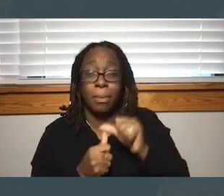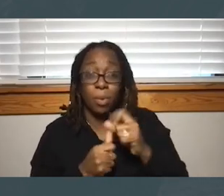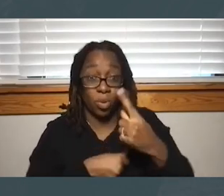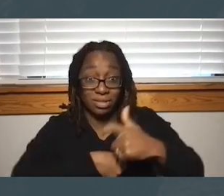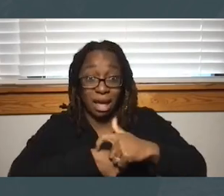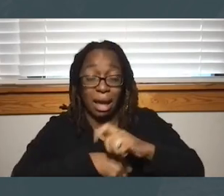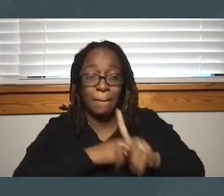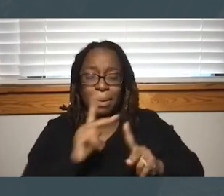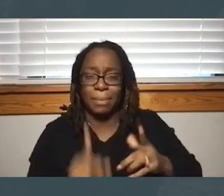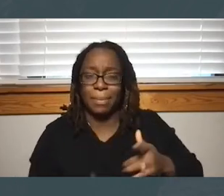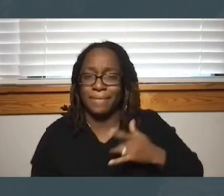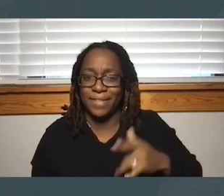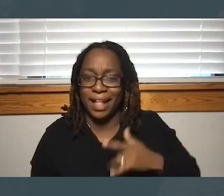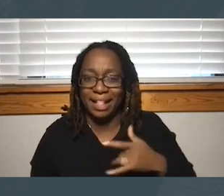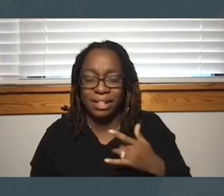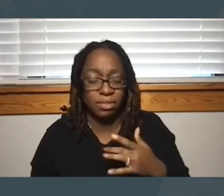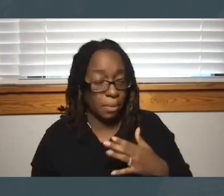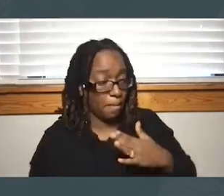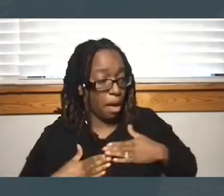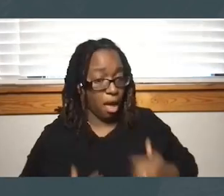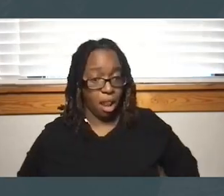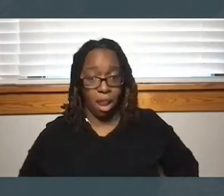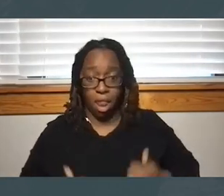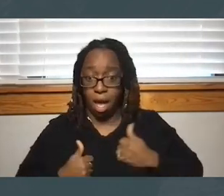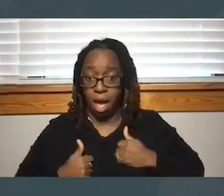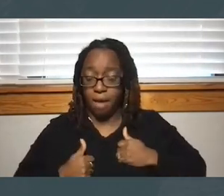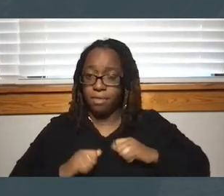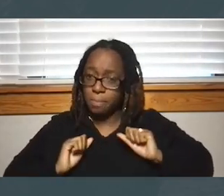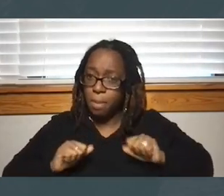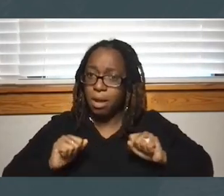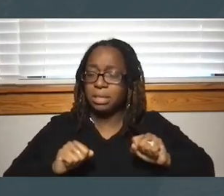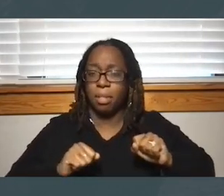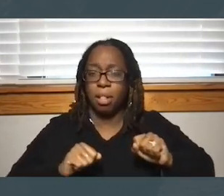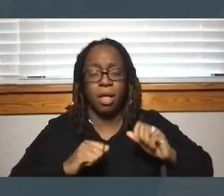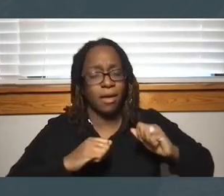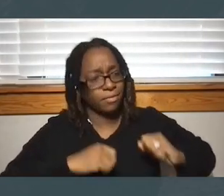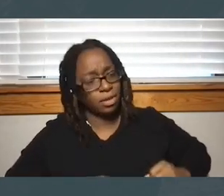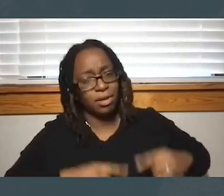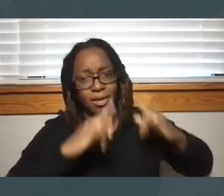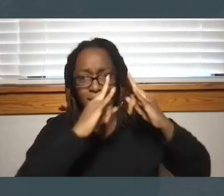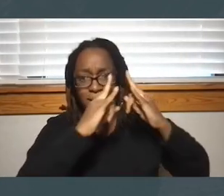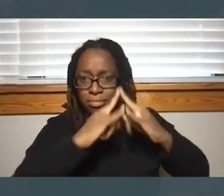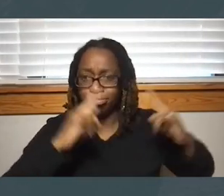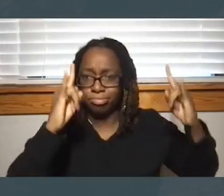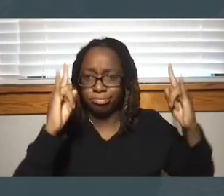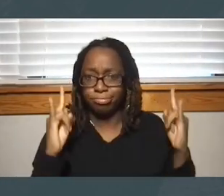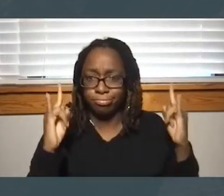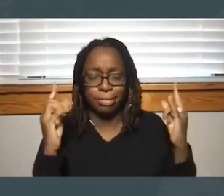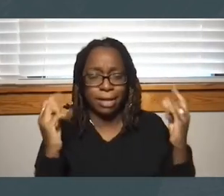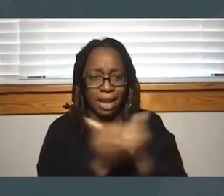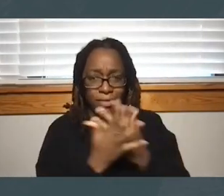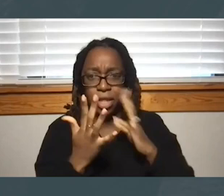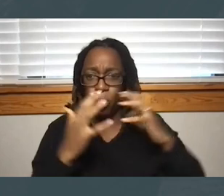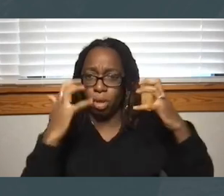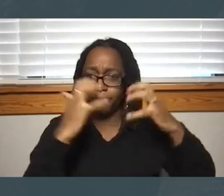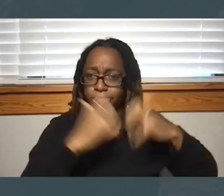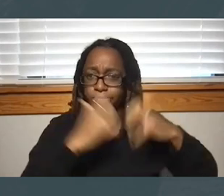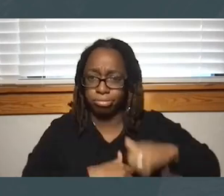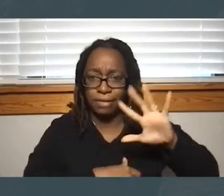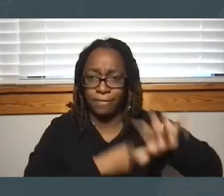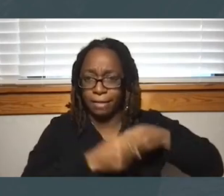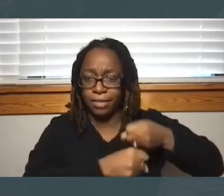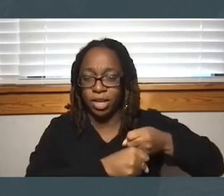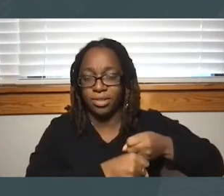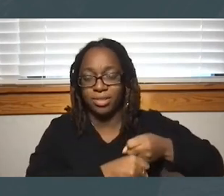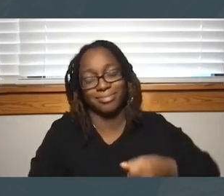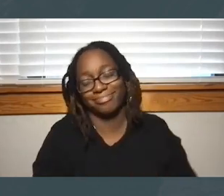the context of their own life. Like, oh, empire is going to fall 5 years from now. So I think that there was just a kind of